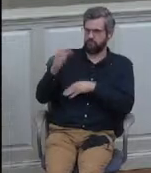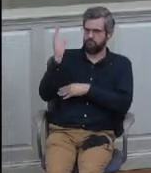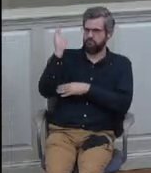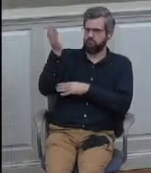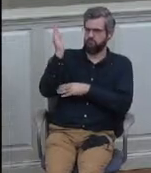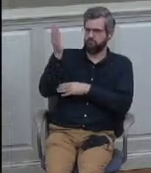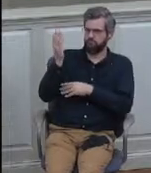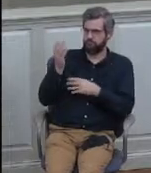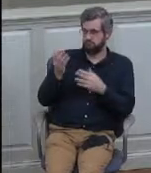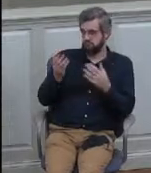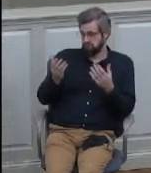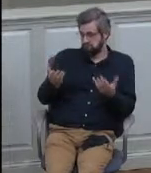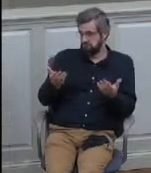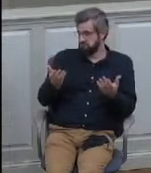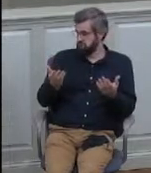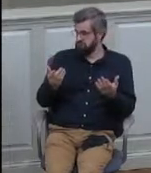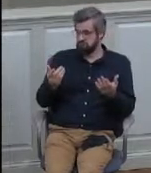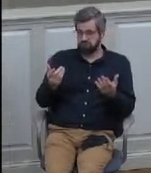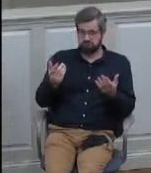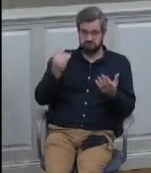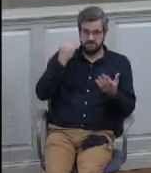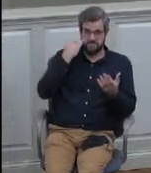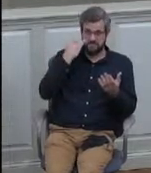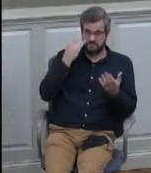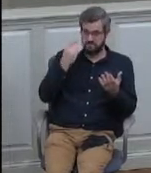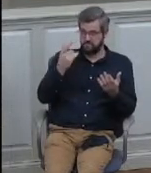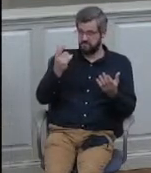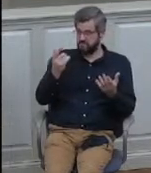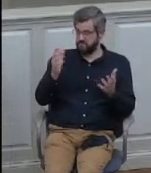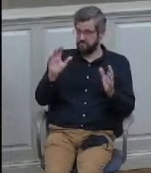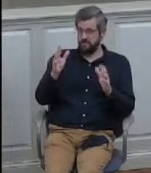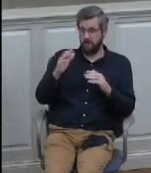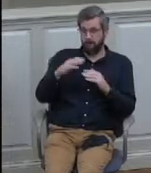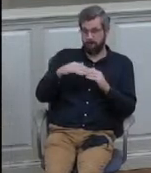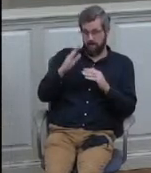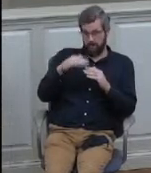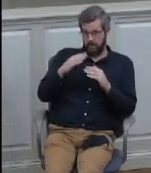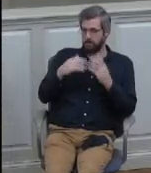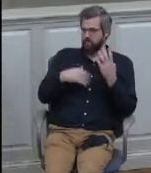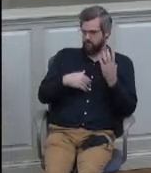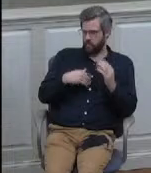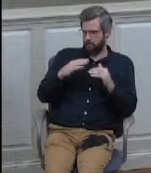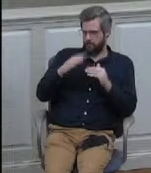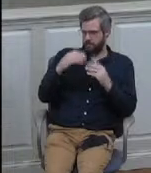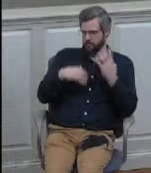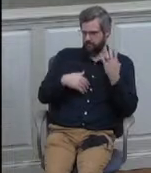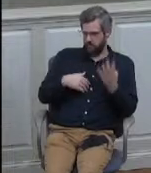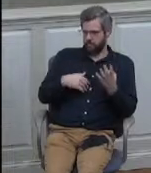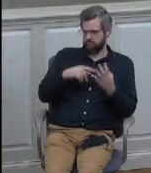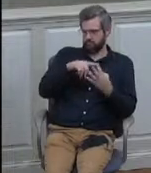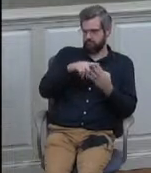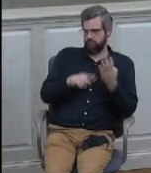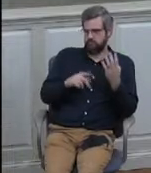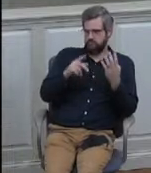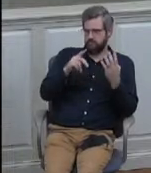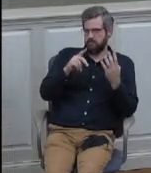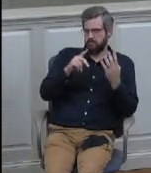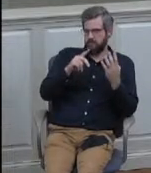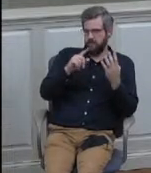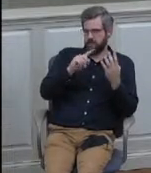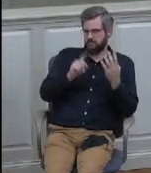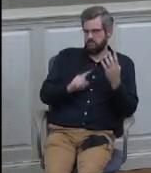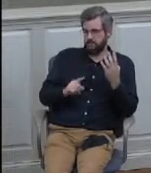you. So certainly if you do not, we at minimum would have the four, planning and zoning, the airport board, the other direct